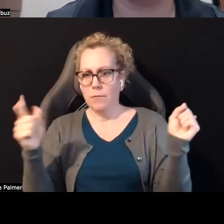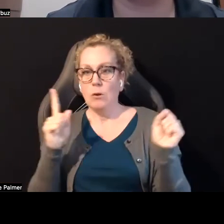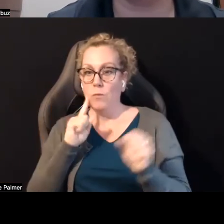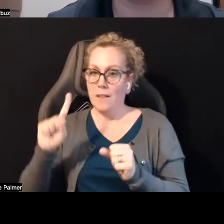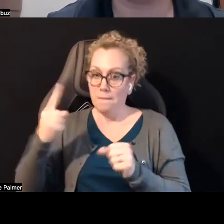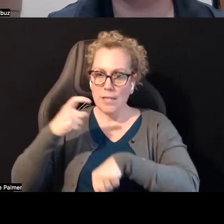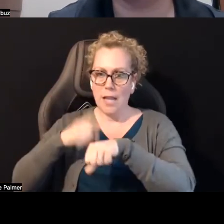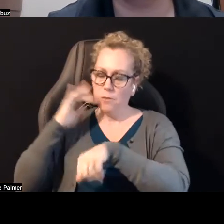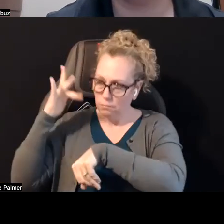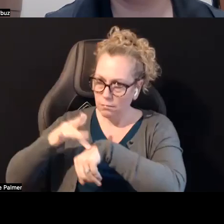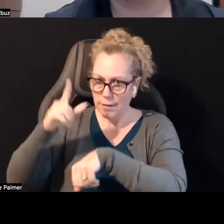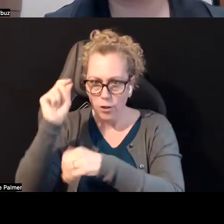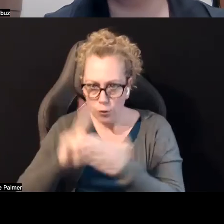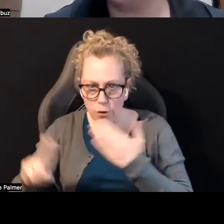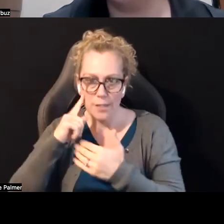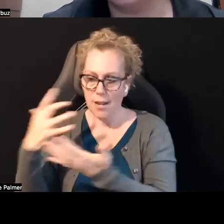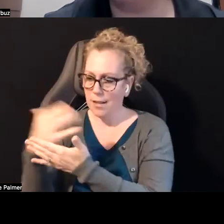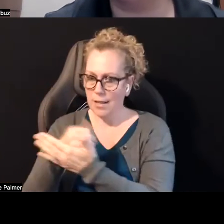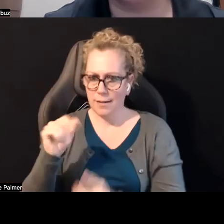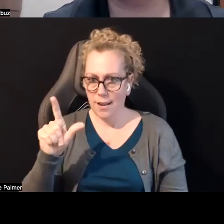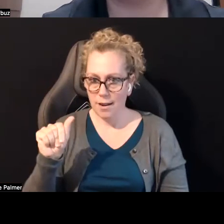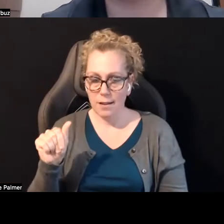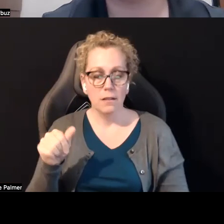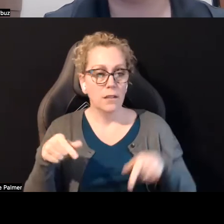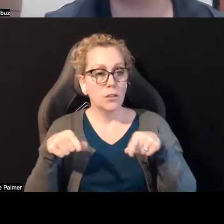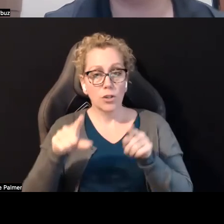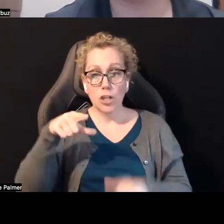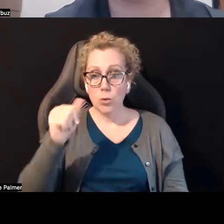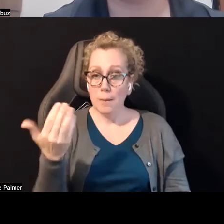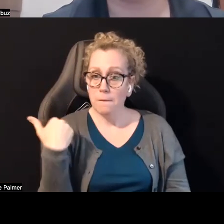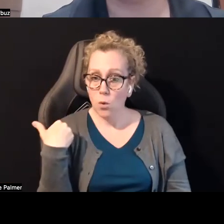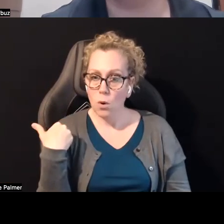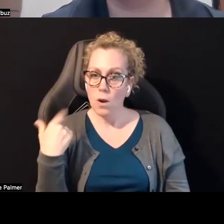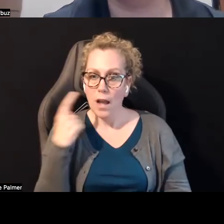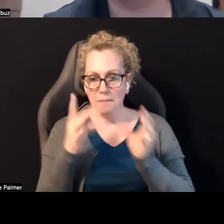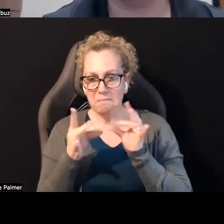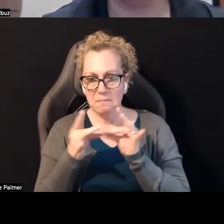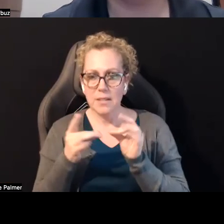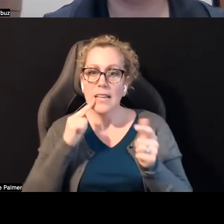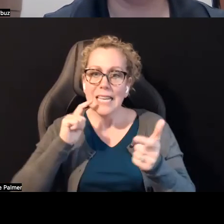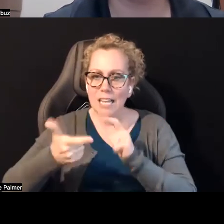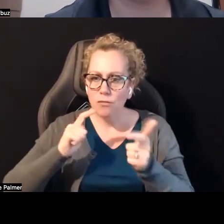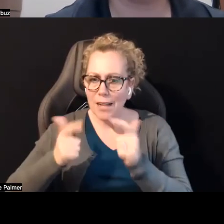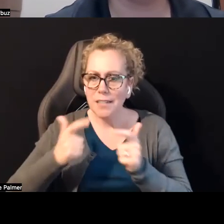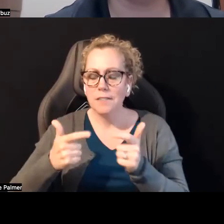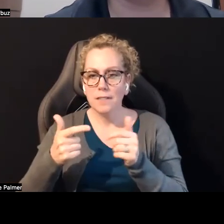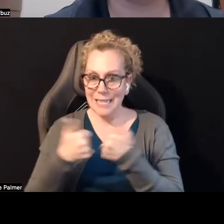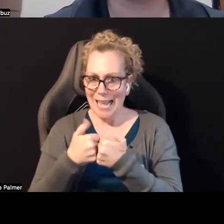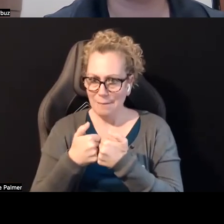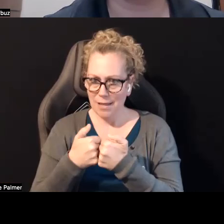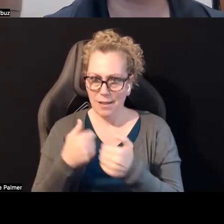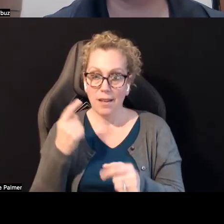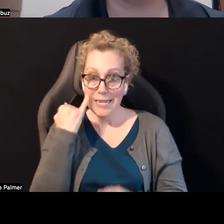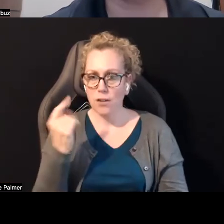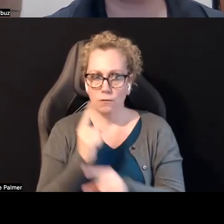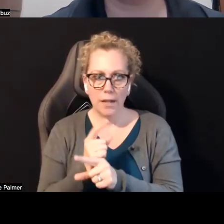Gallaudet University and collect some data. During the Q&A before, I talked a little about the interactive gaming idea. And again, this is the idea